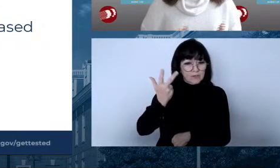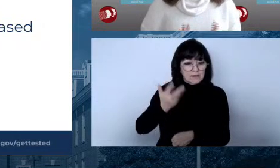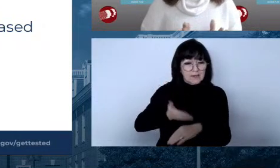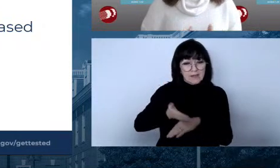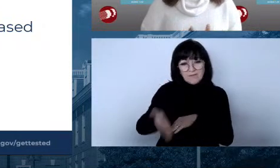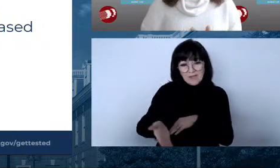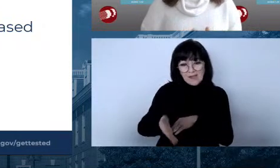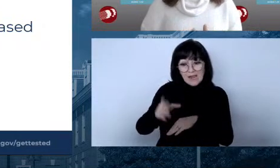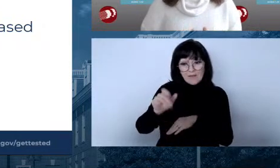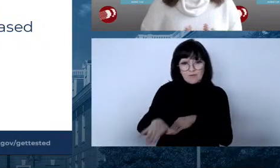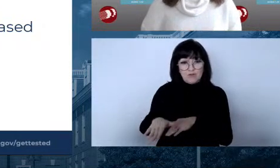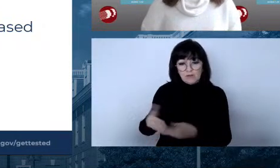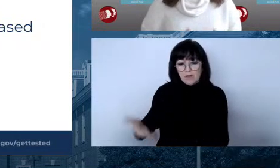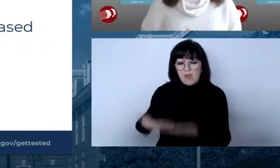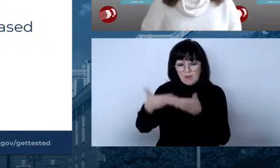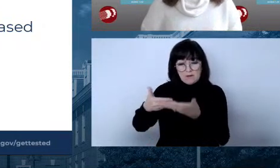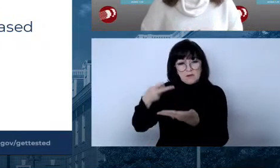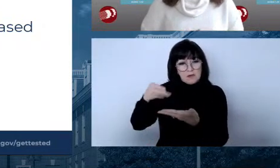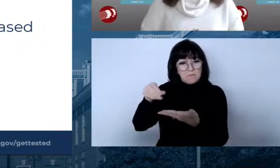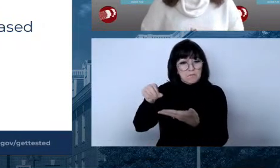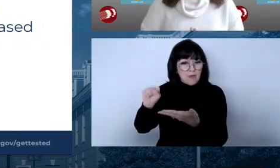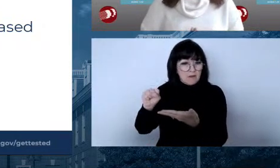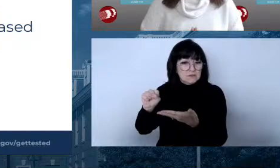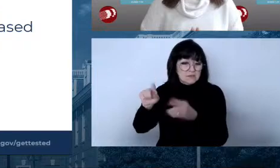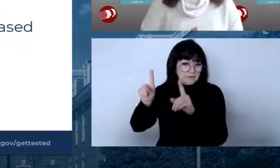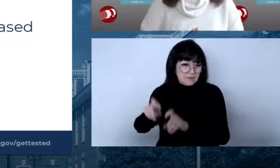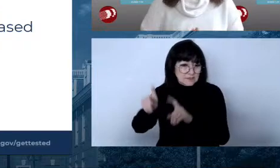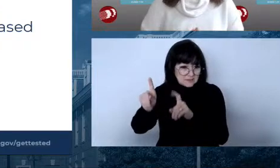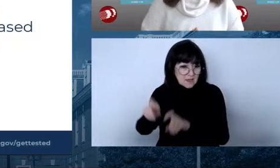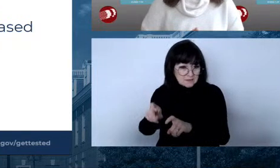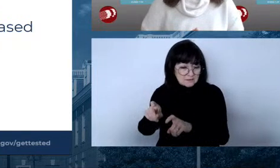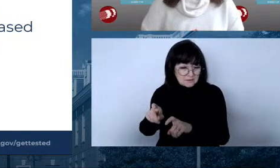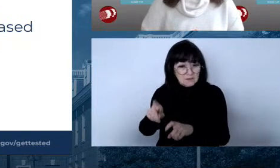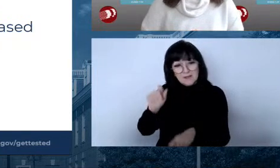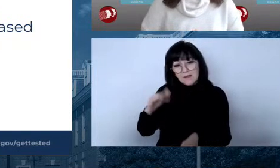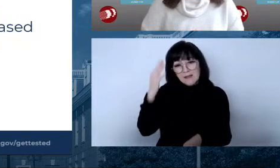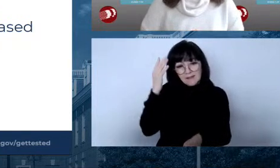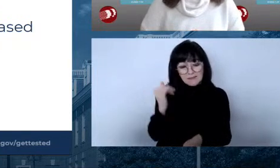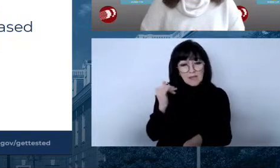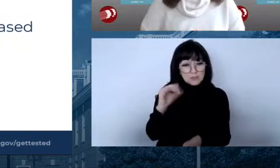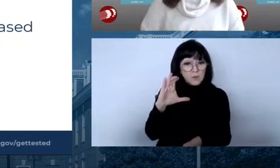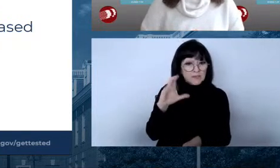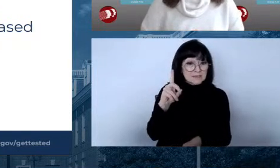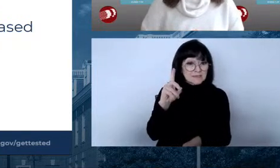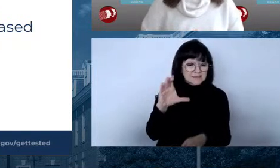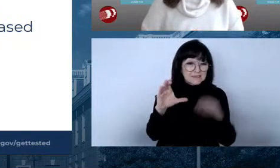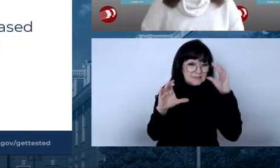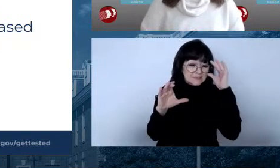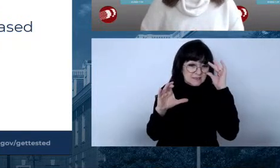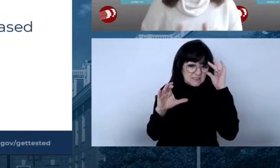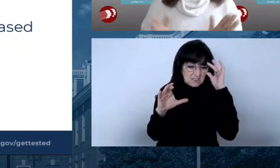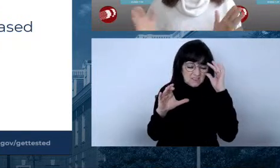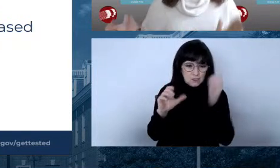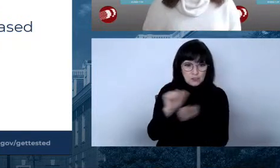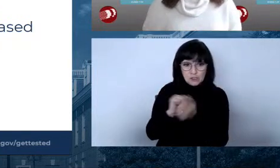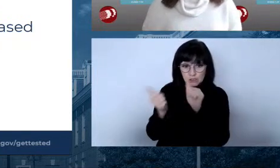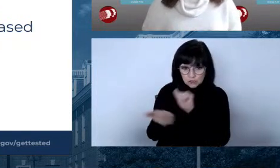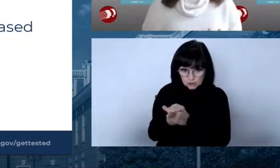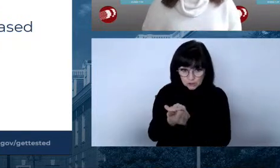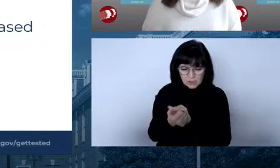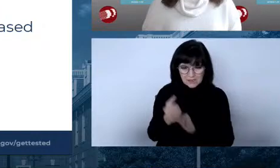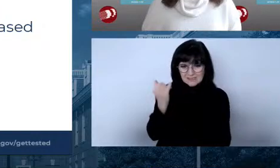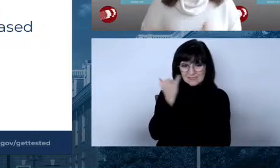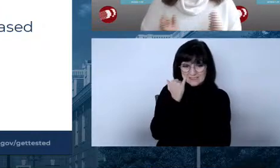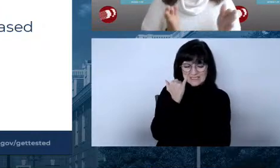So that is why the CDC moved the isolation window, if you are COVID positive, from 10 days